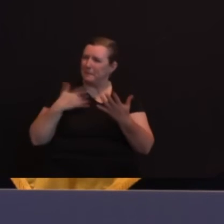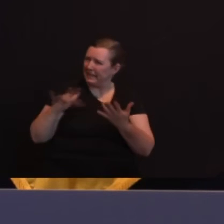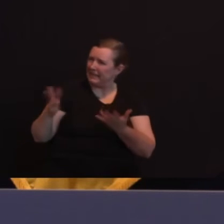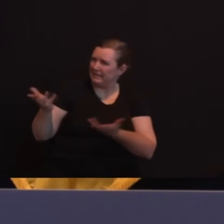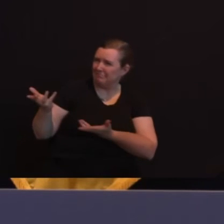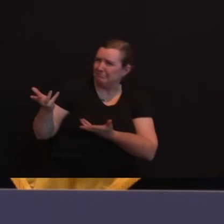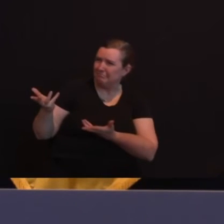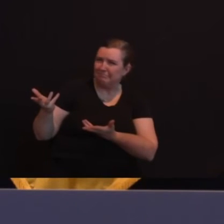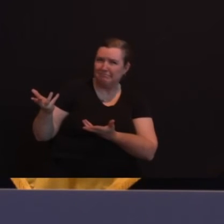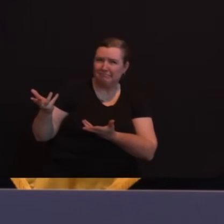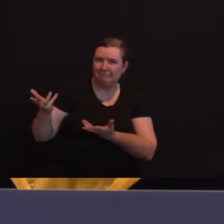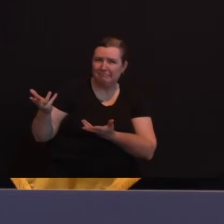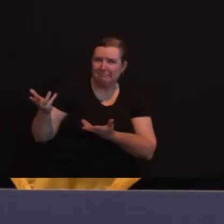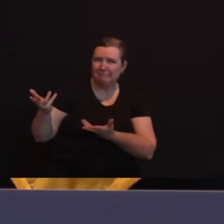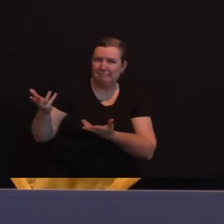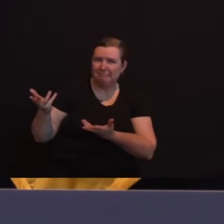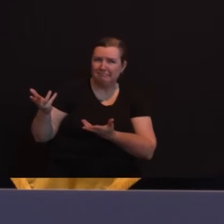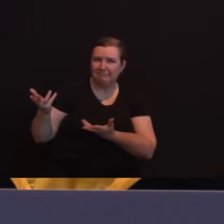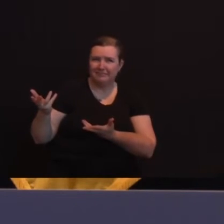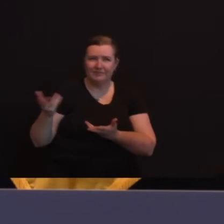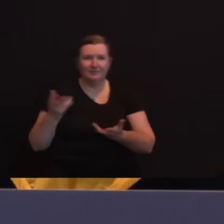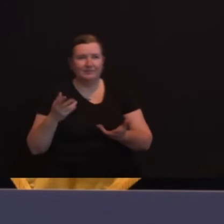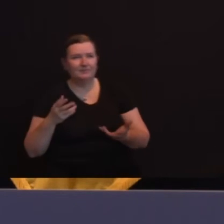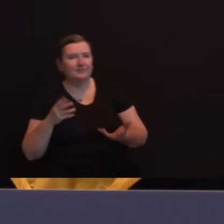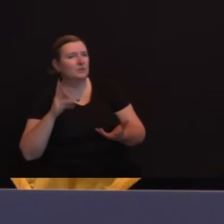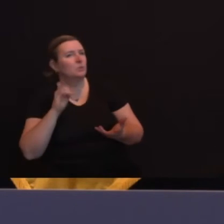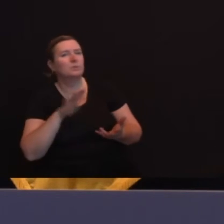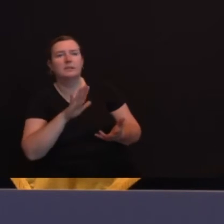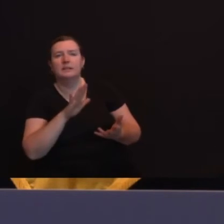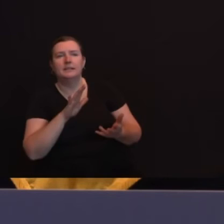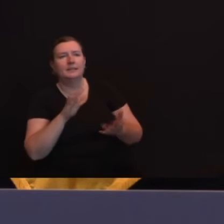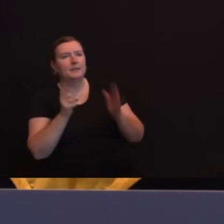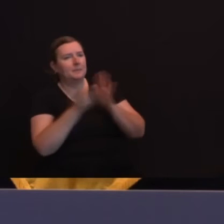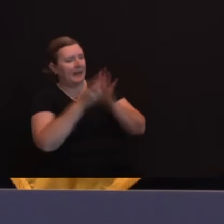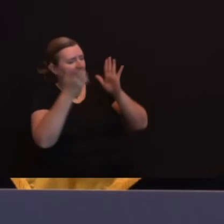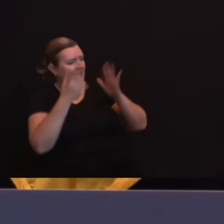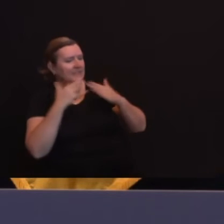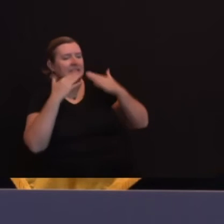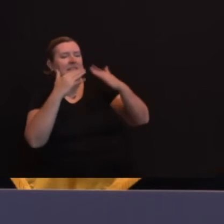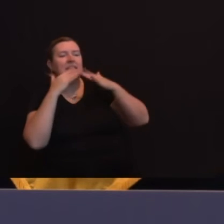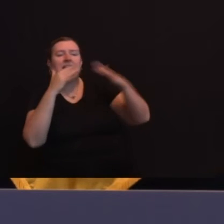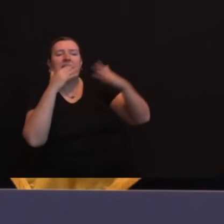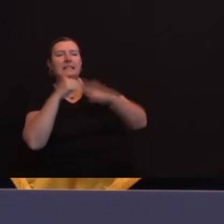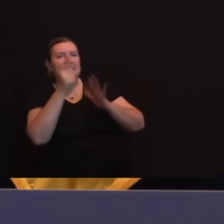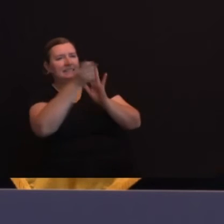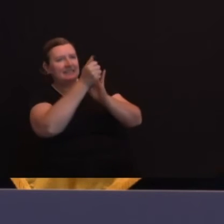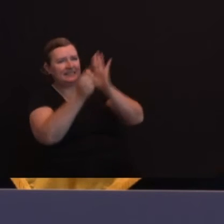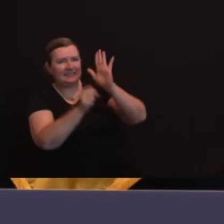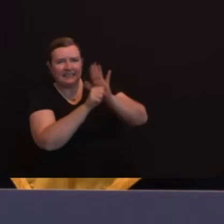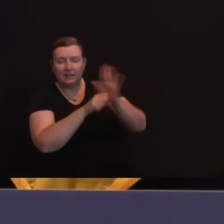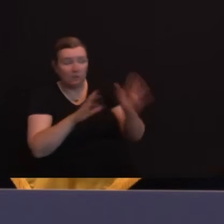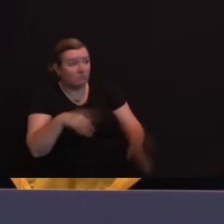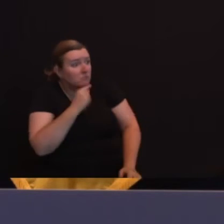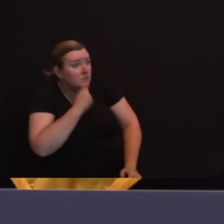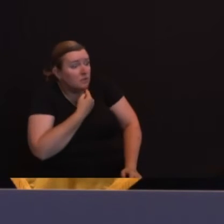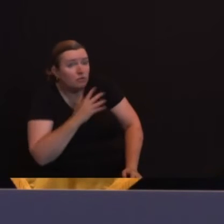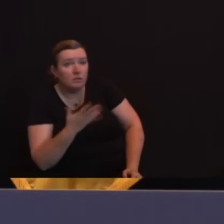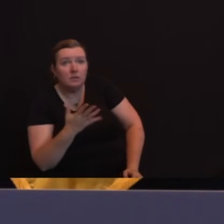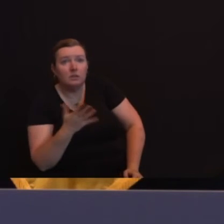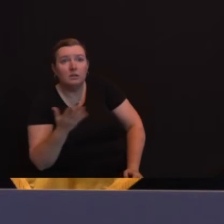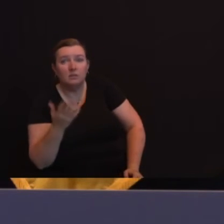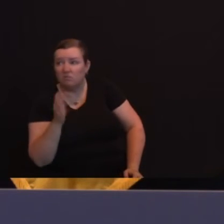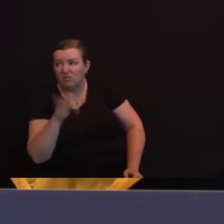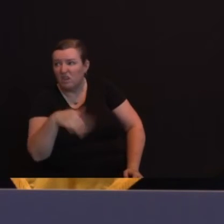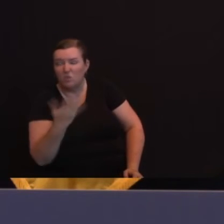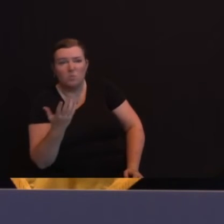situations. Judy's just banned singing, for instance, in the state of Well, that was significant, I thought. And technical question,